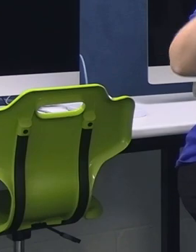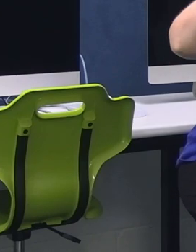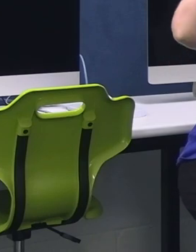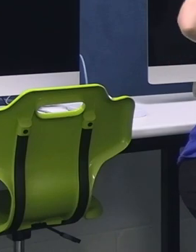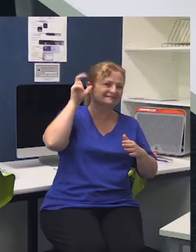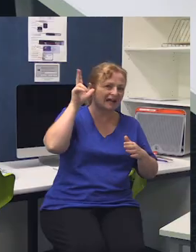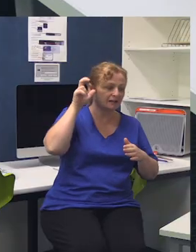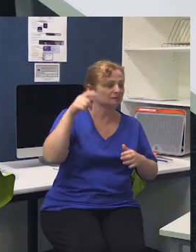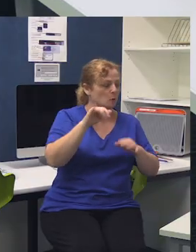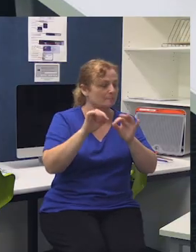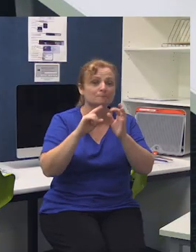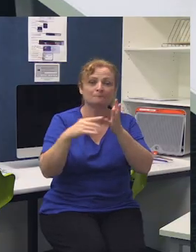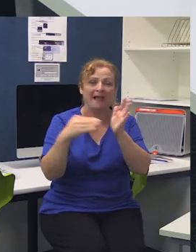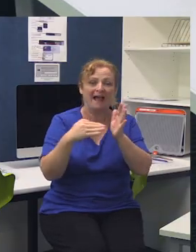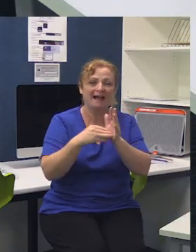buzzer.